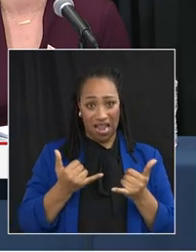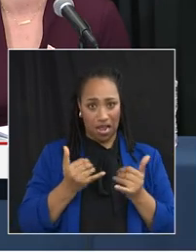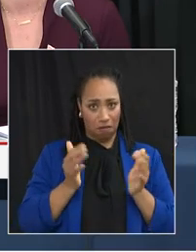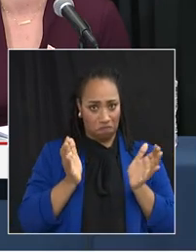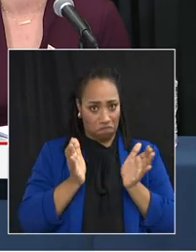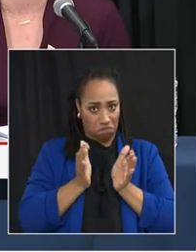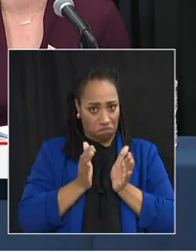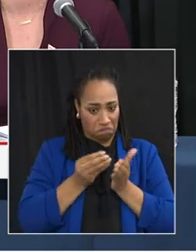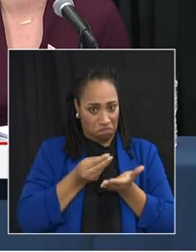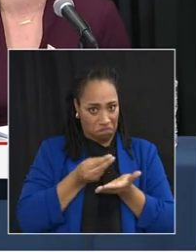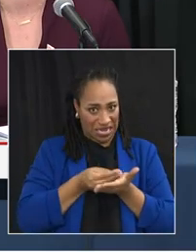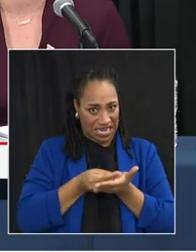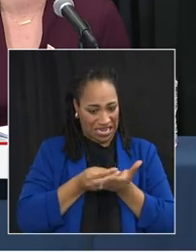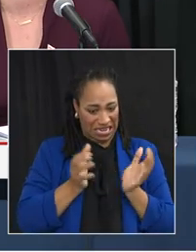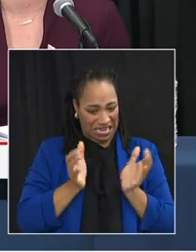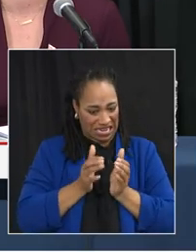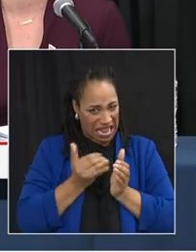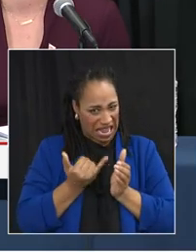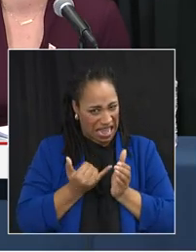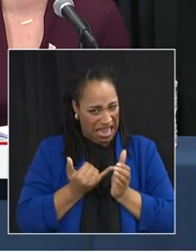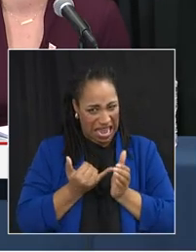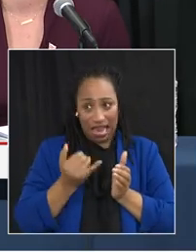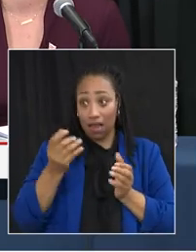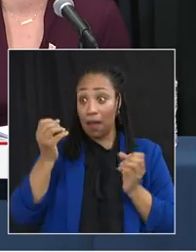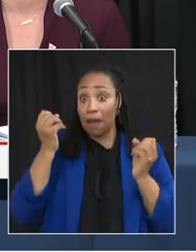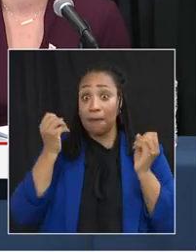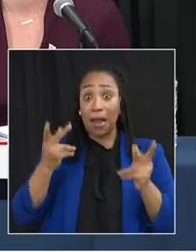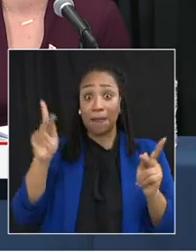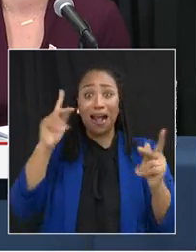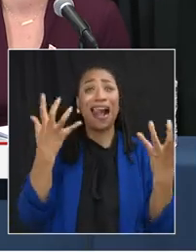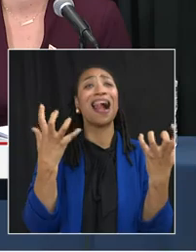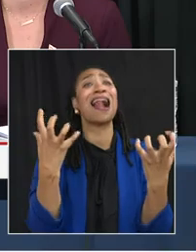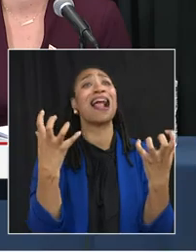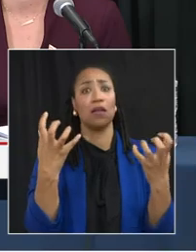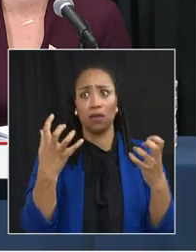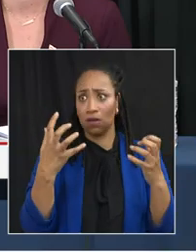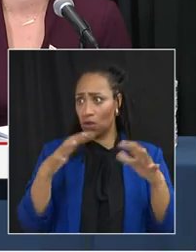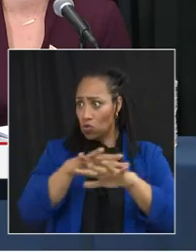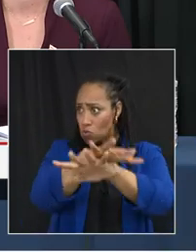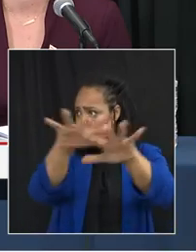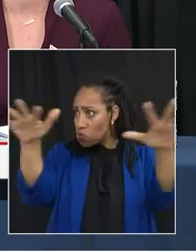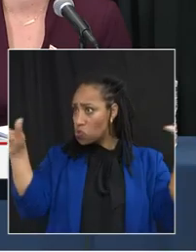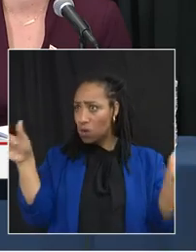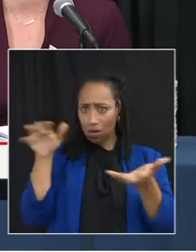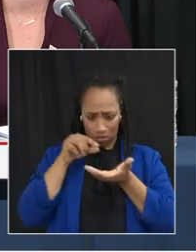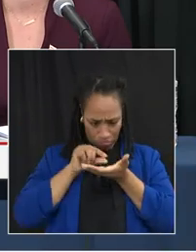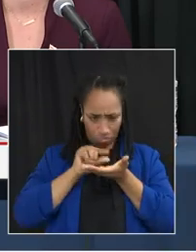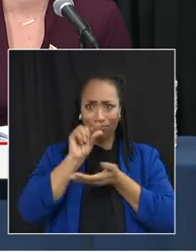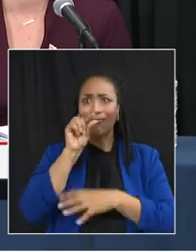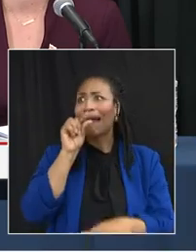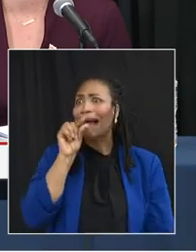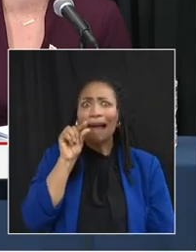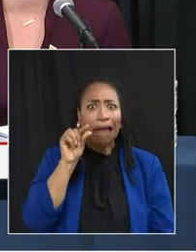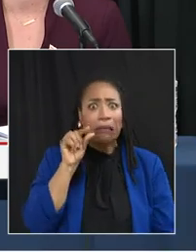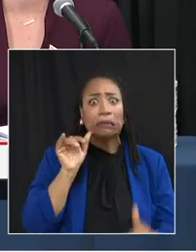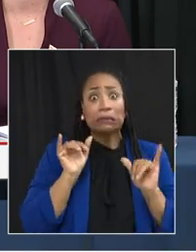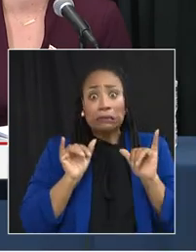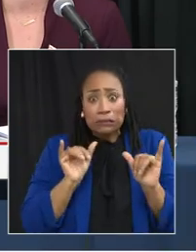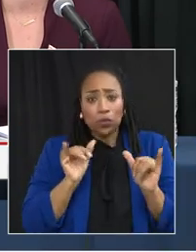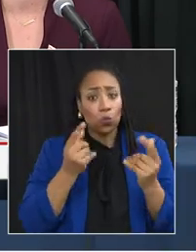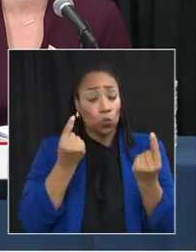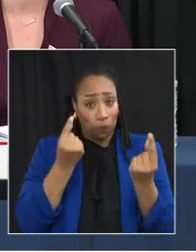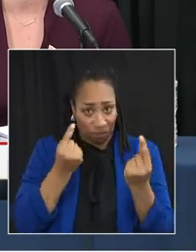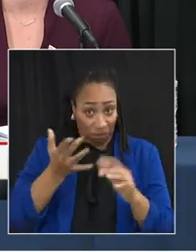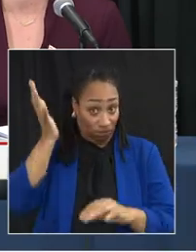money. And our process of, hey, whoever gets in line first, it wasn't, I got to tell you, it just wasn't